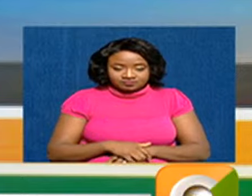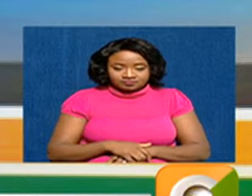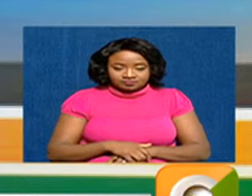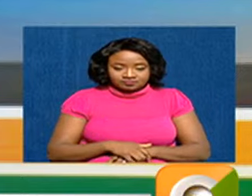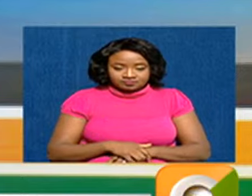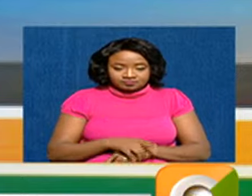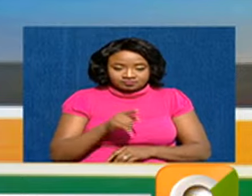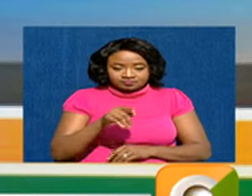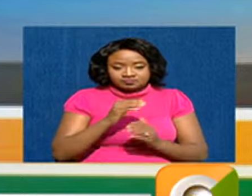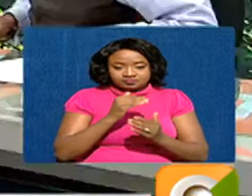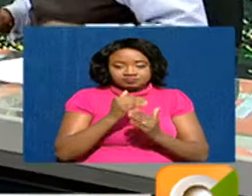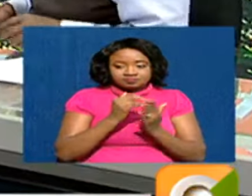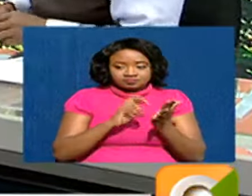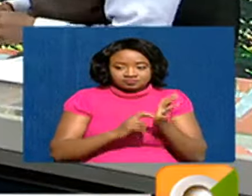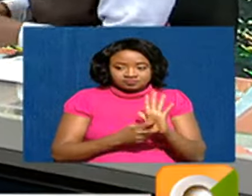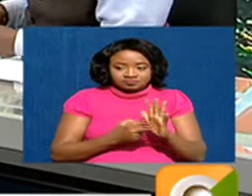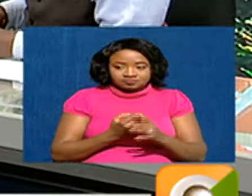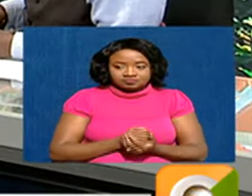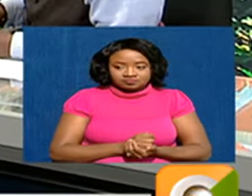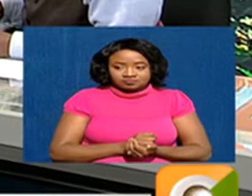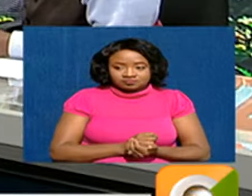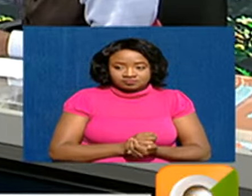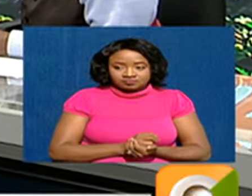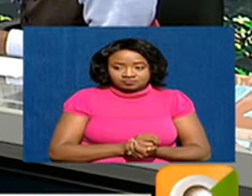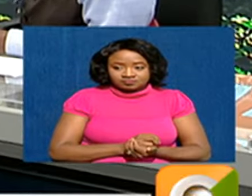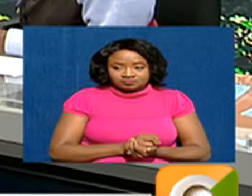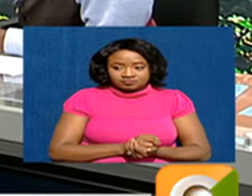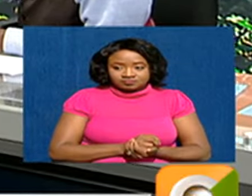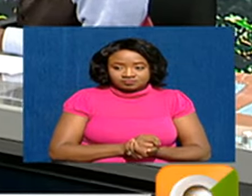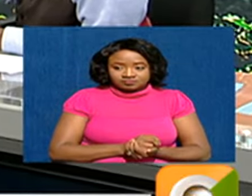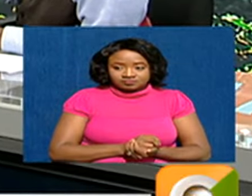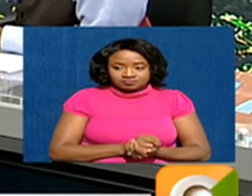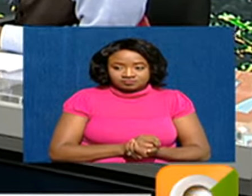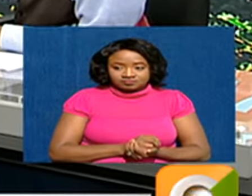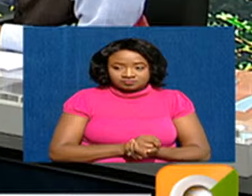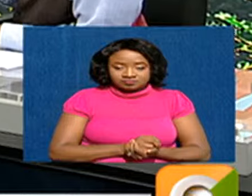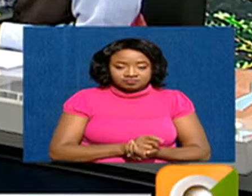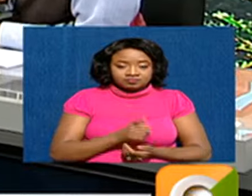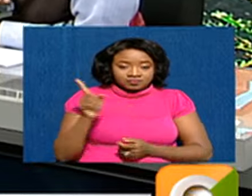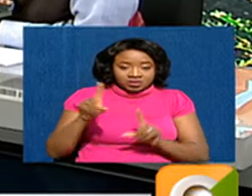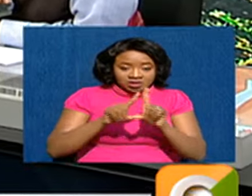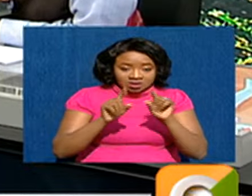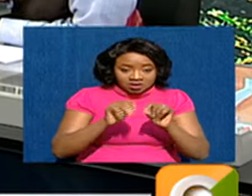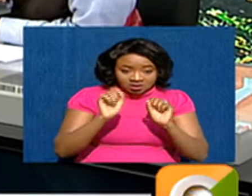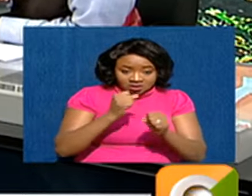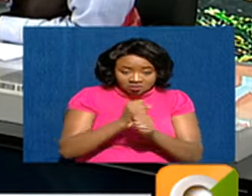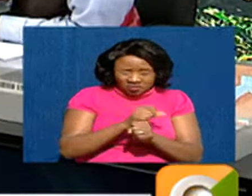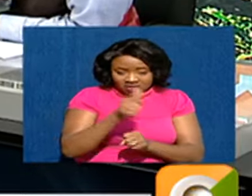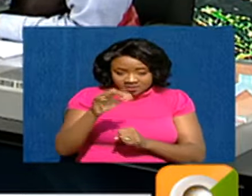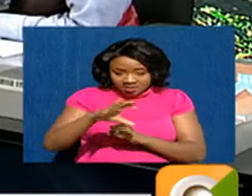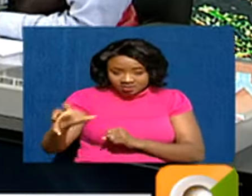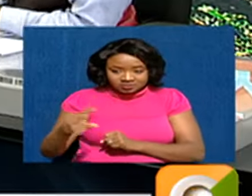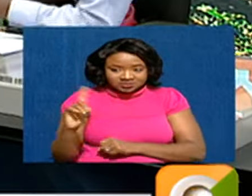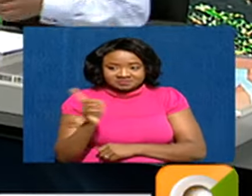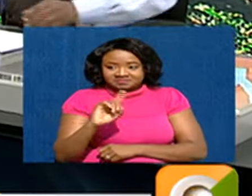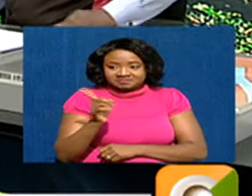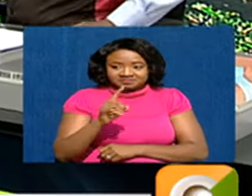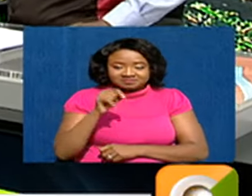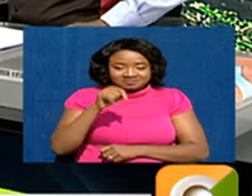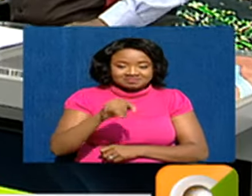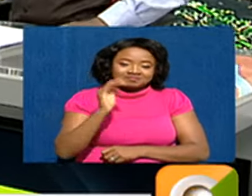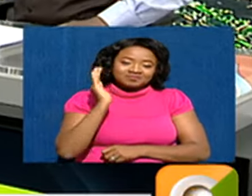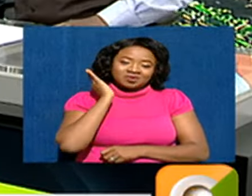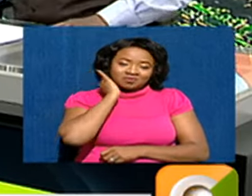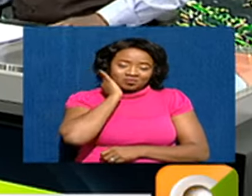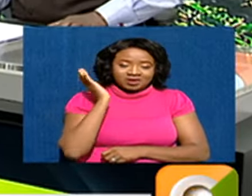important project. Absolutely. Yeah. The other thing, lastly, Inua Mkulima, can it work in other counties? No. Oh. Reason